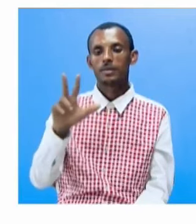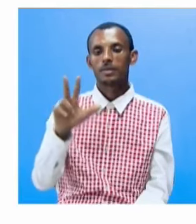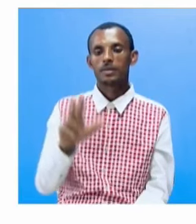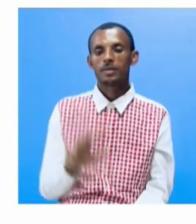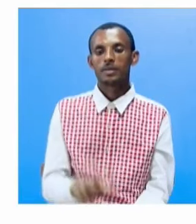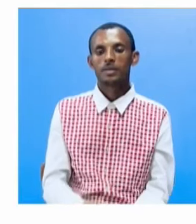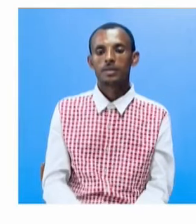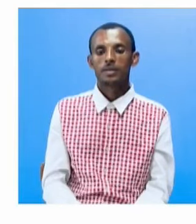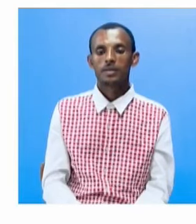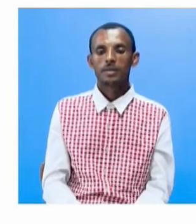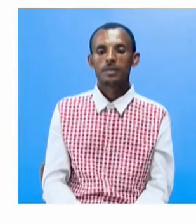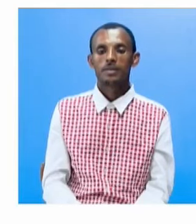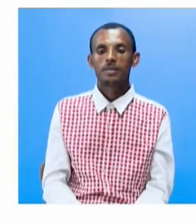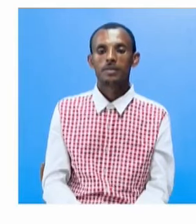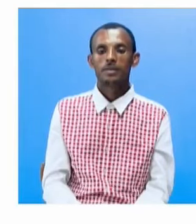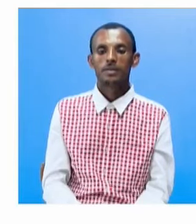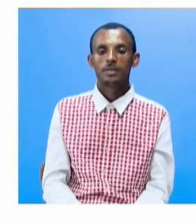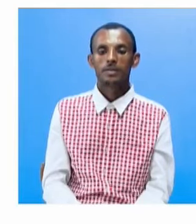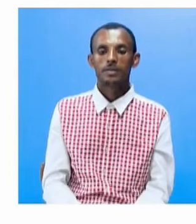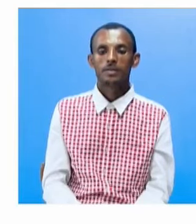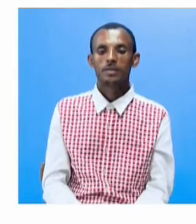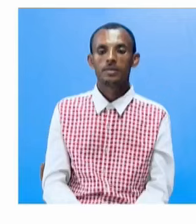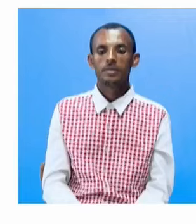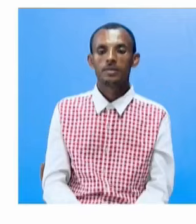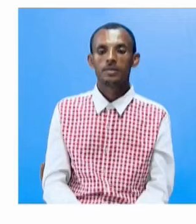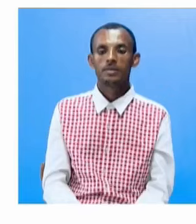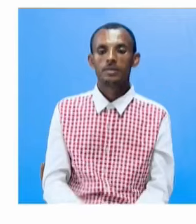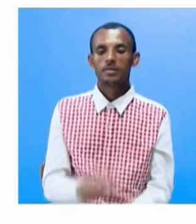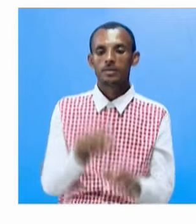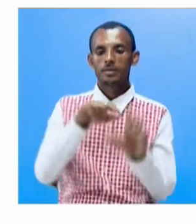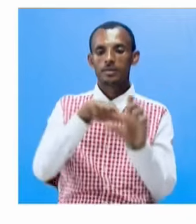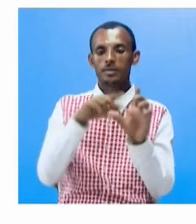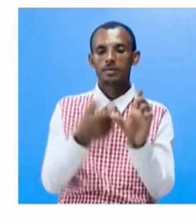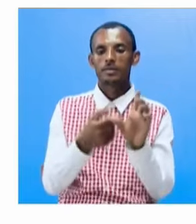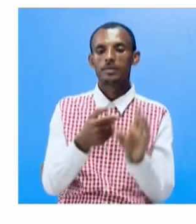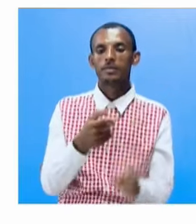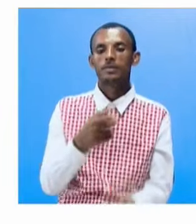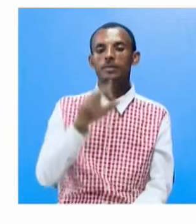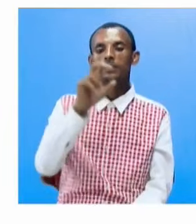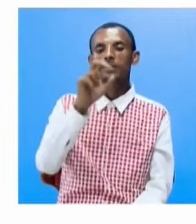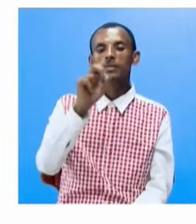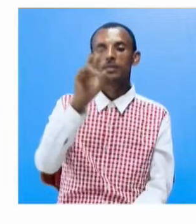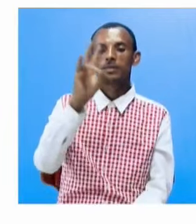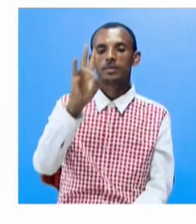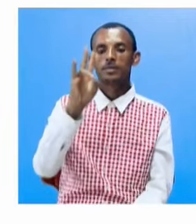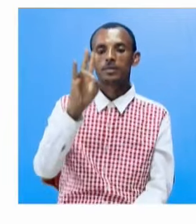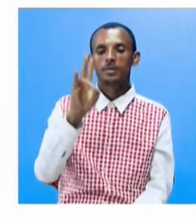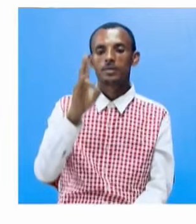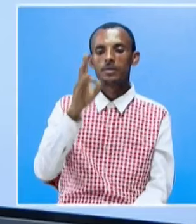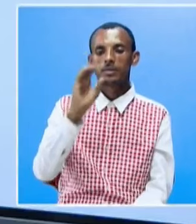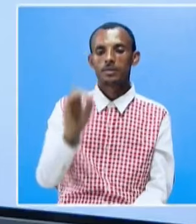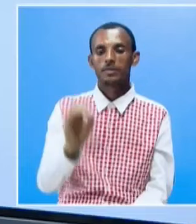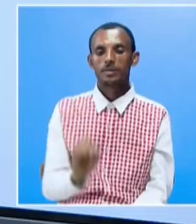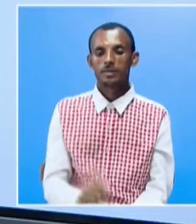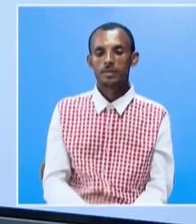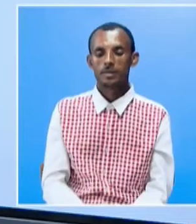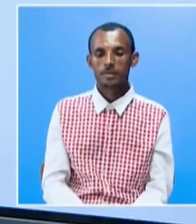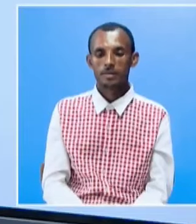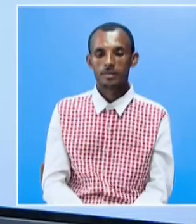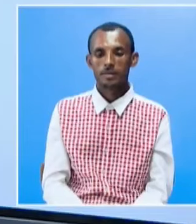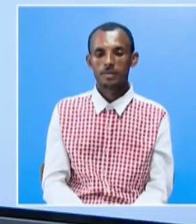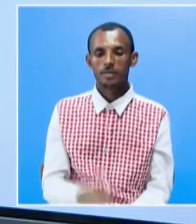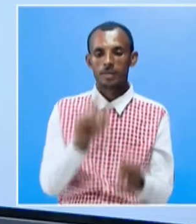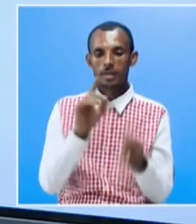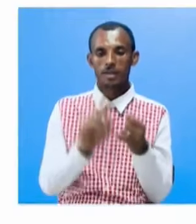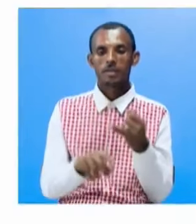53 degree, and this one is this 37 degree. And let's